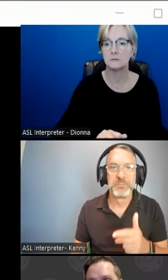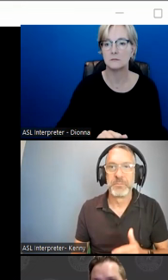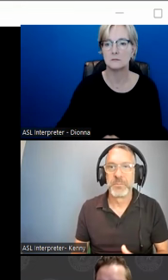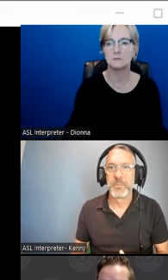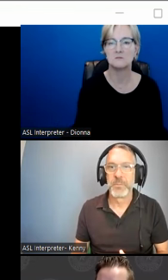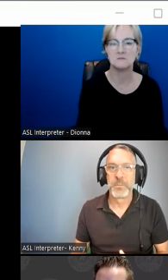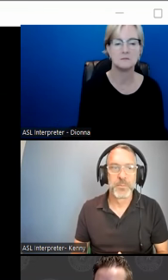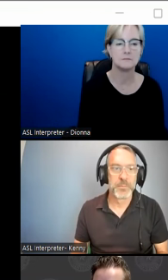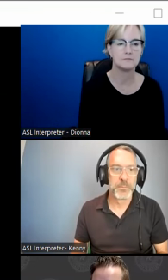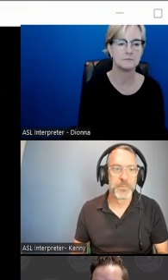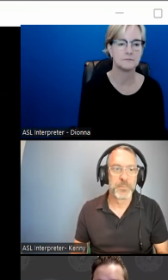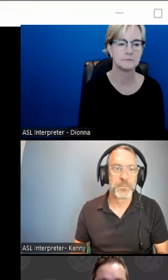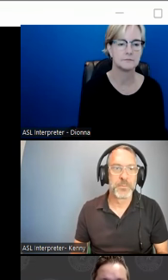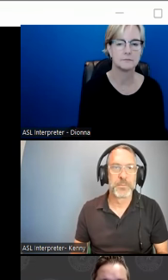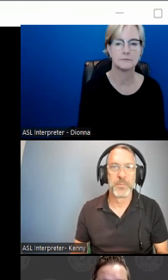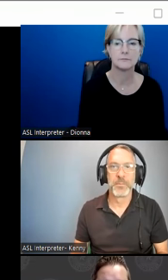All right.